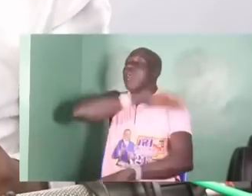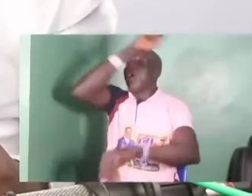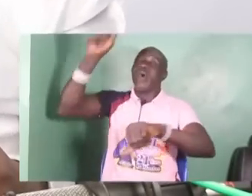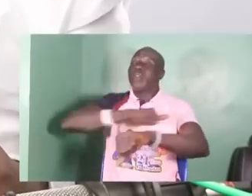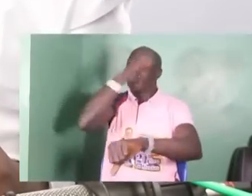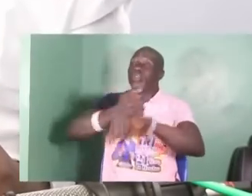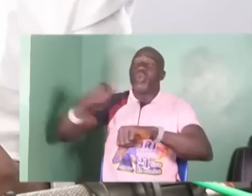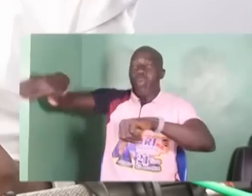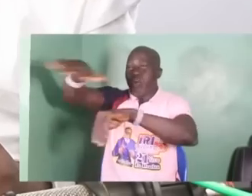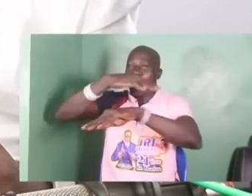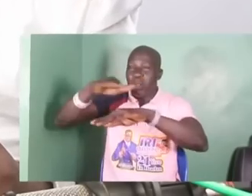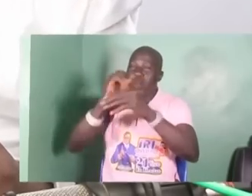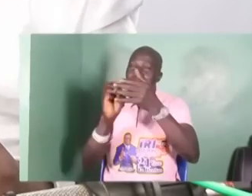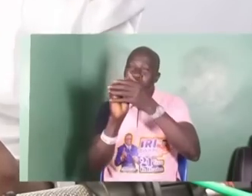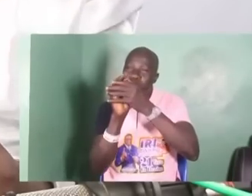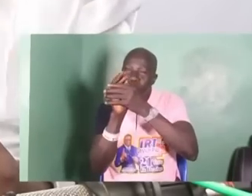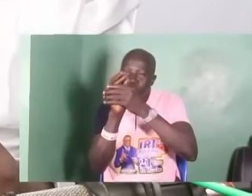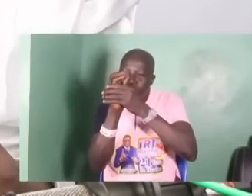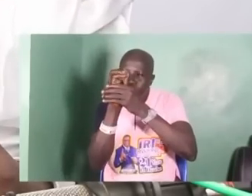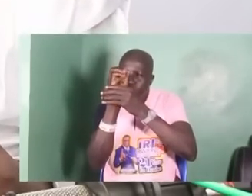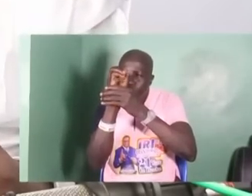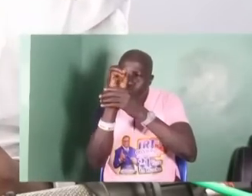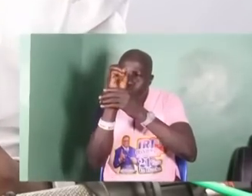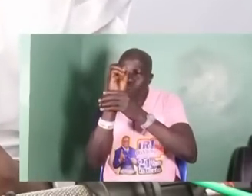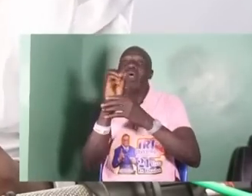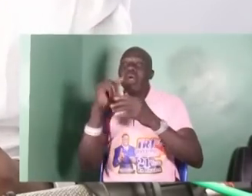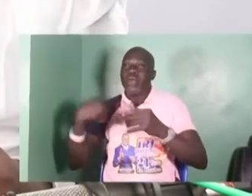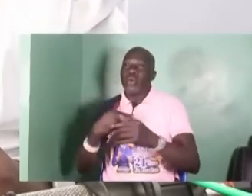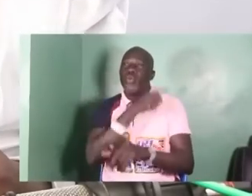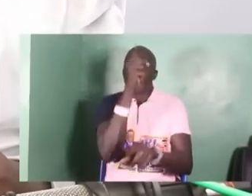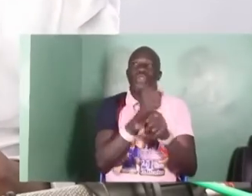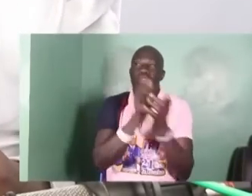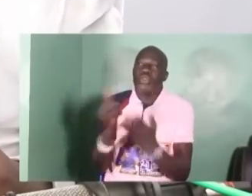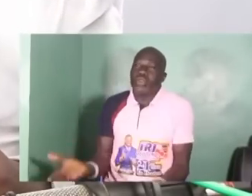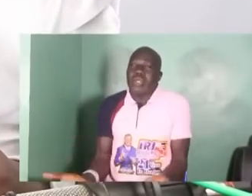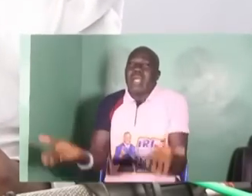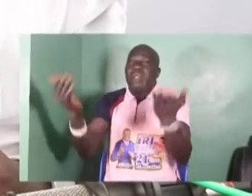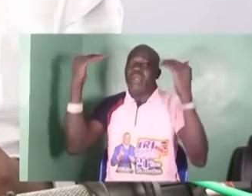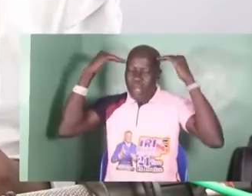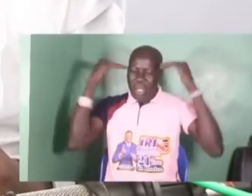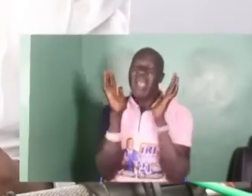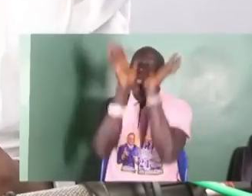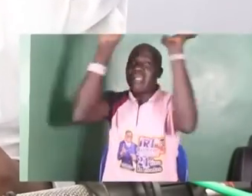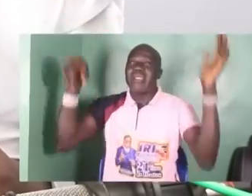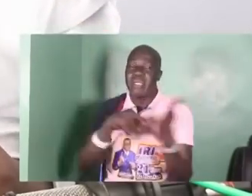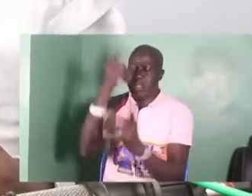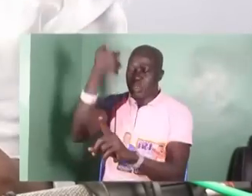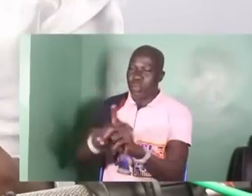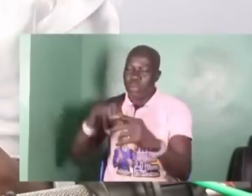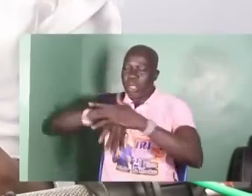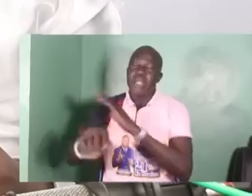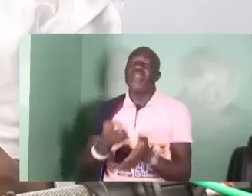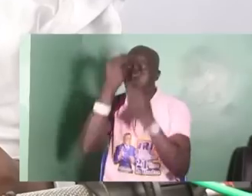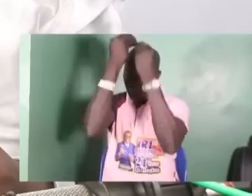that strengthens it is when you receive the light nigba to ba gbagba when you receive it John chapter 11. Joan Orikakola. Verse 9.